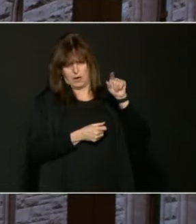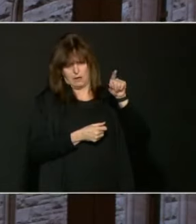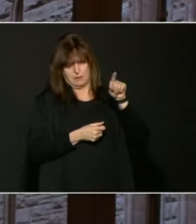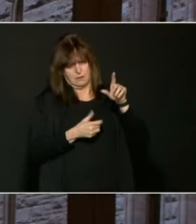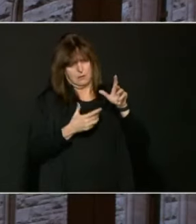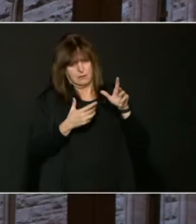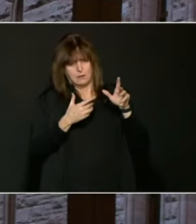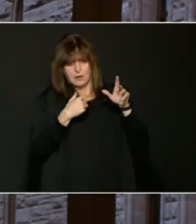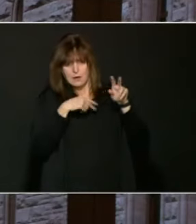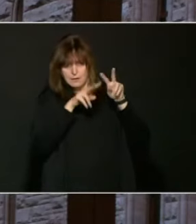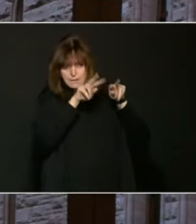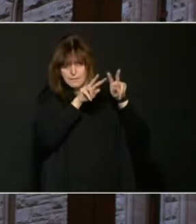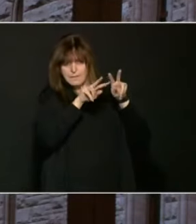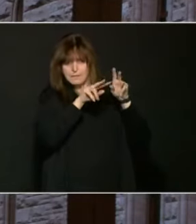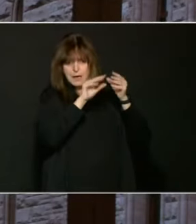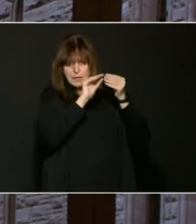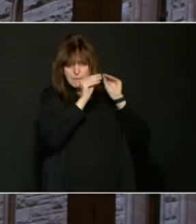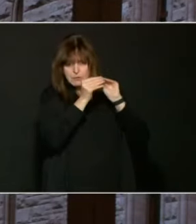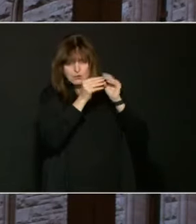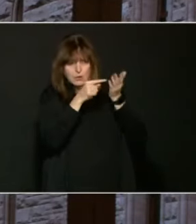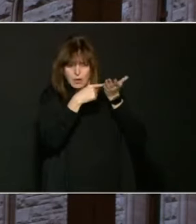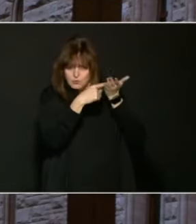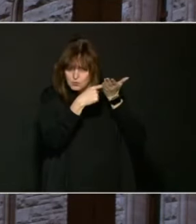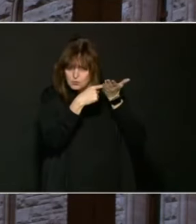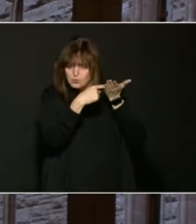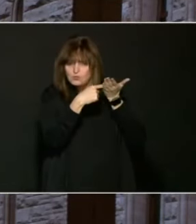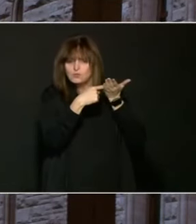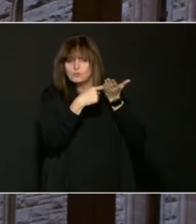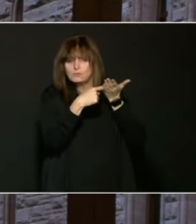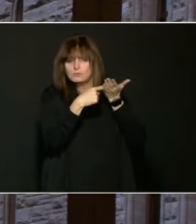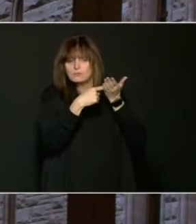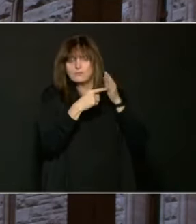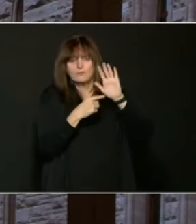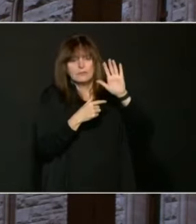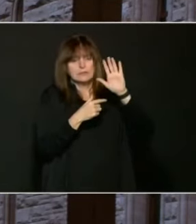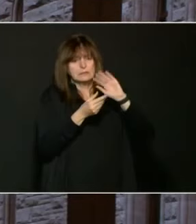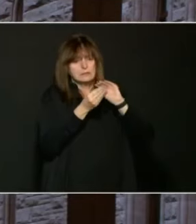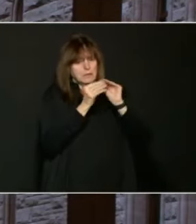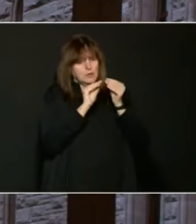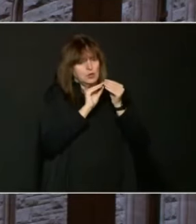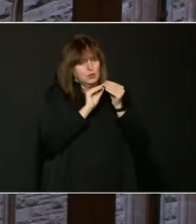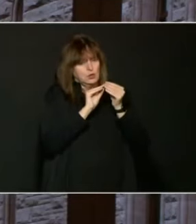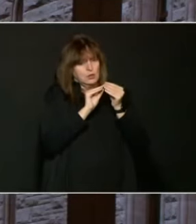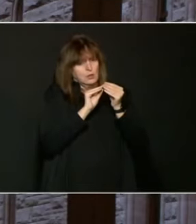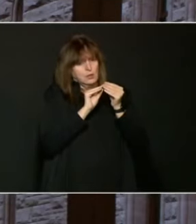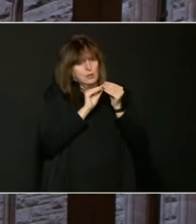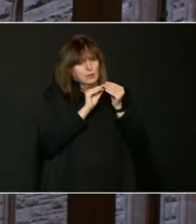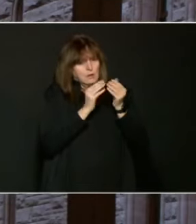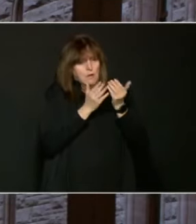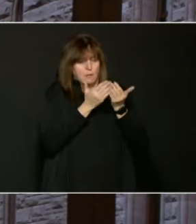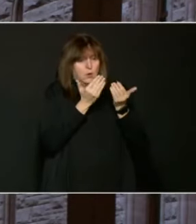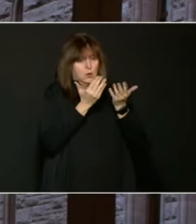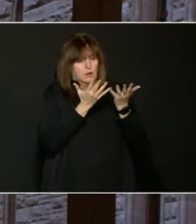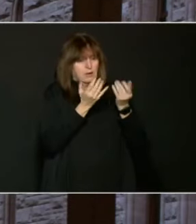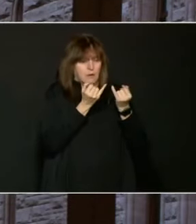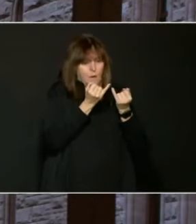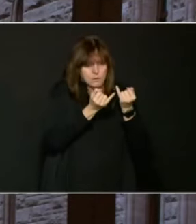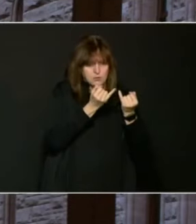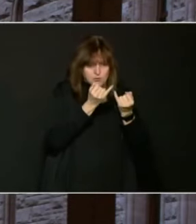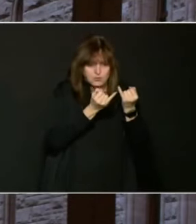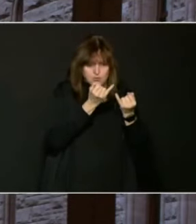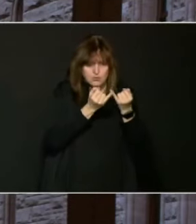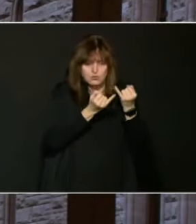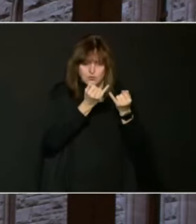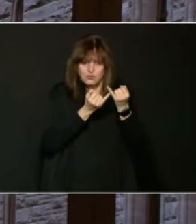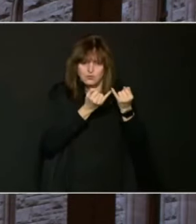coming up to this time were in the low range, nearly down into the orange level, we were not at all